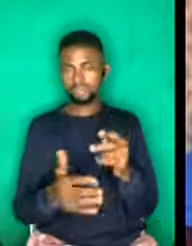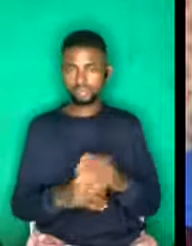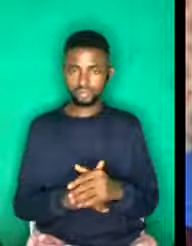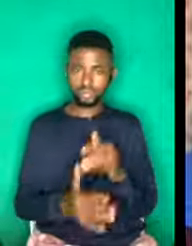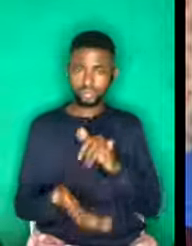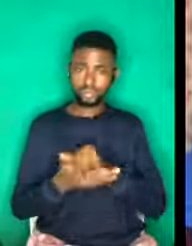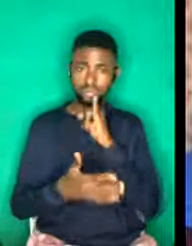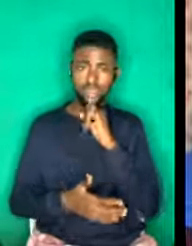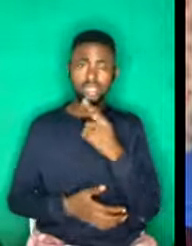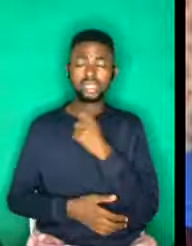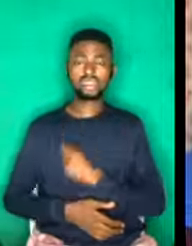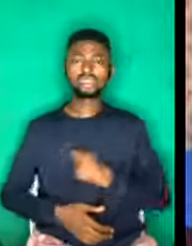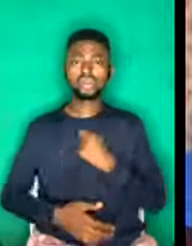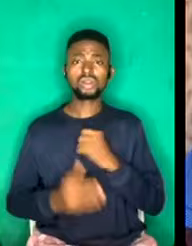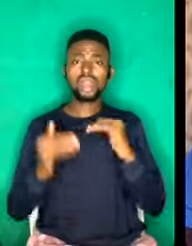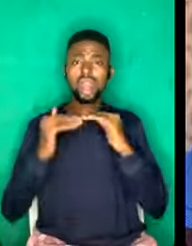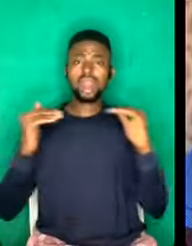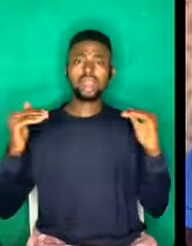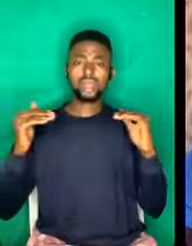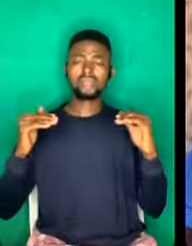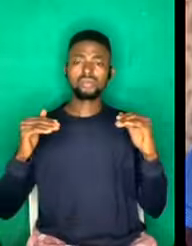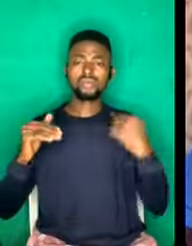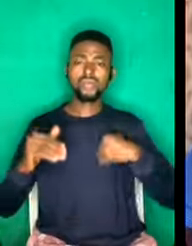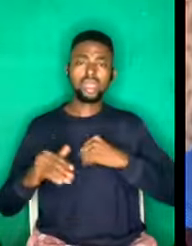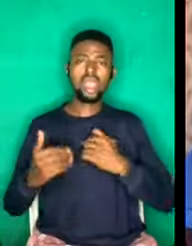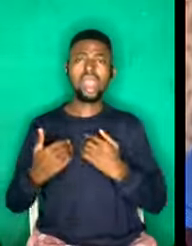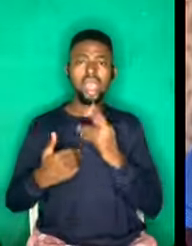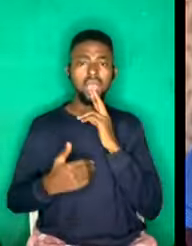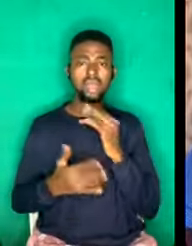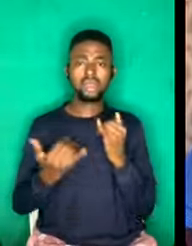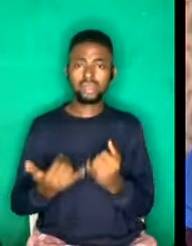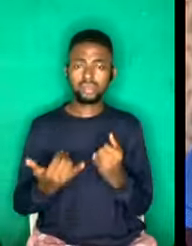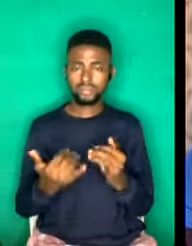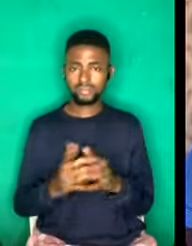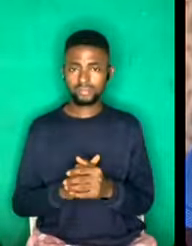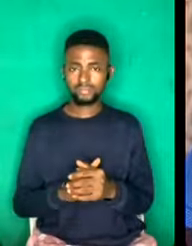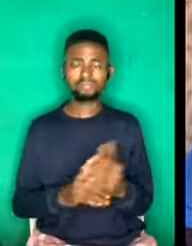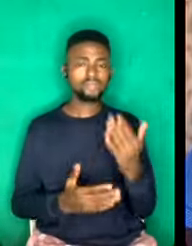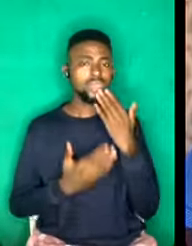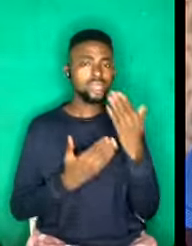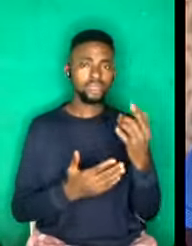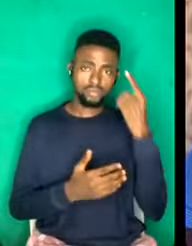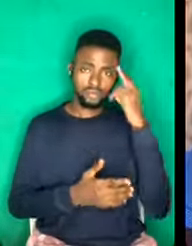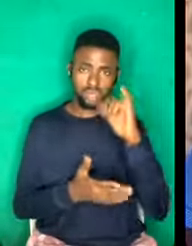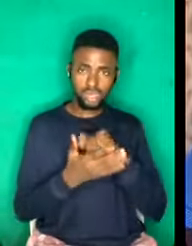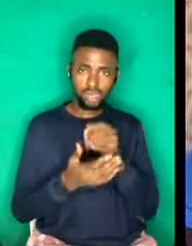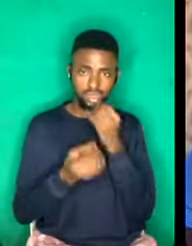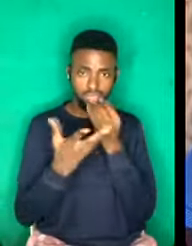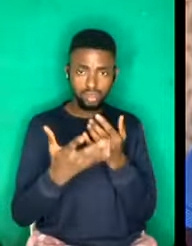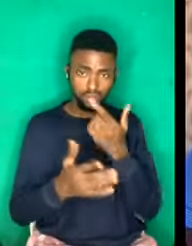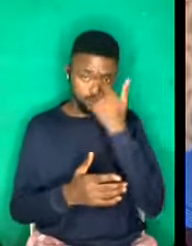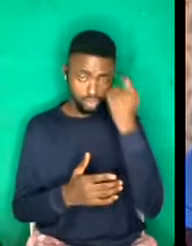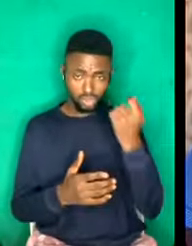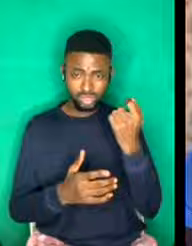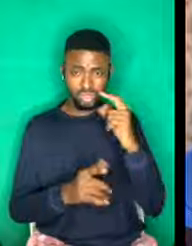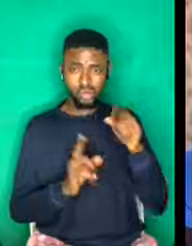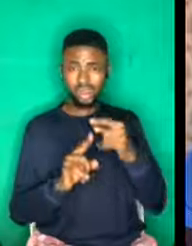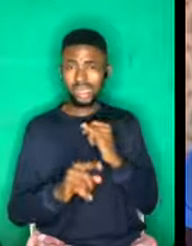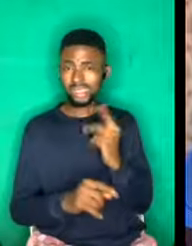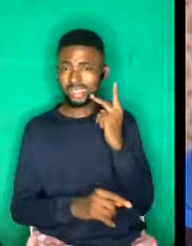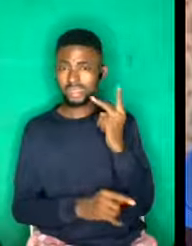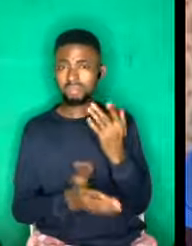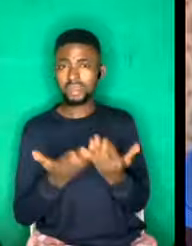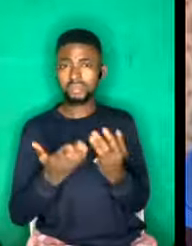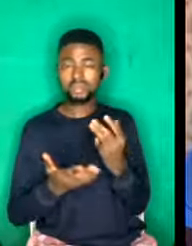have present. Oof, that's a great one. At least thank you for that information, because when I see it, maybe because I'm close to the